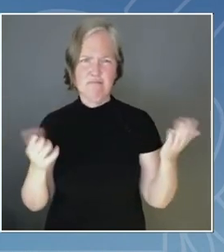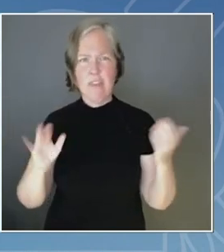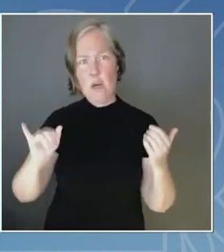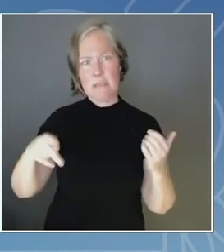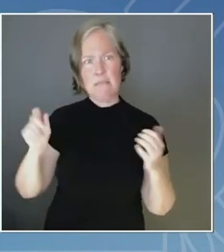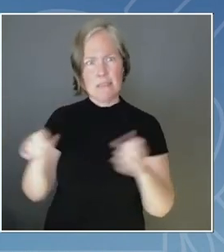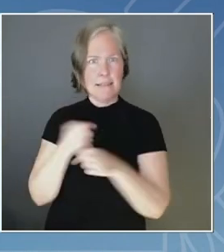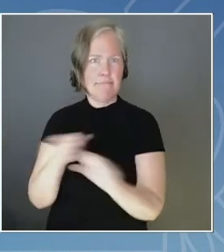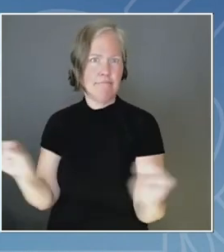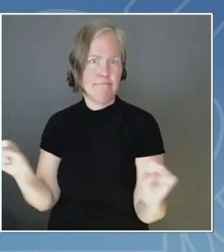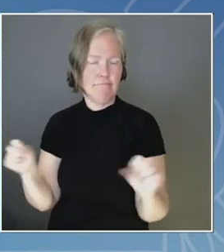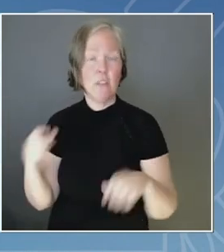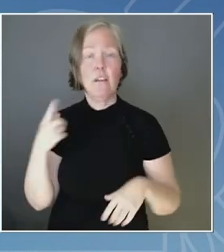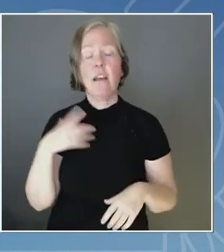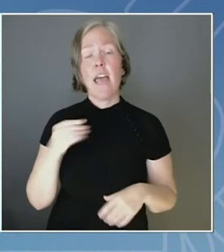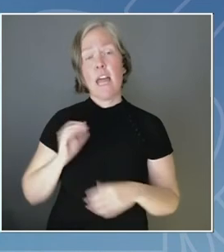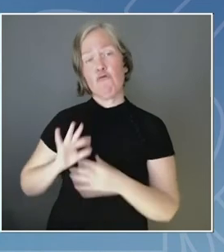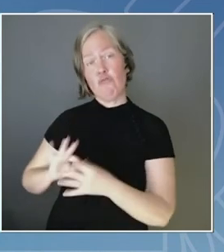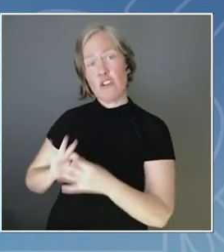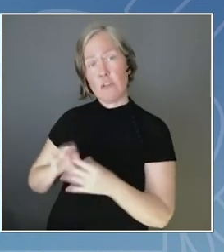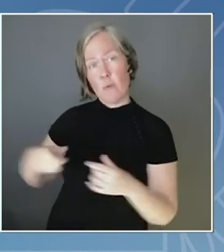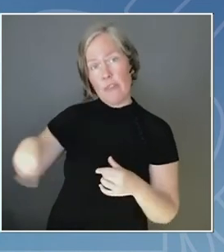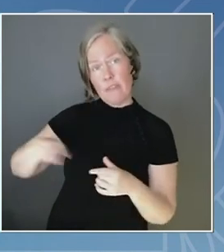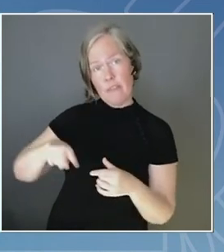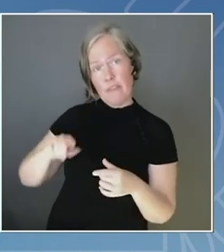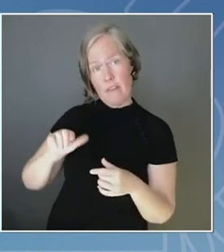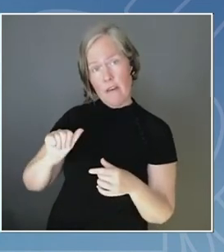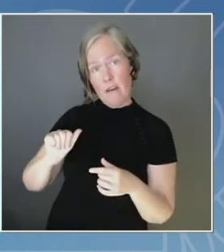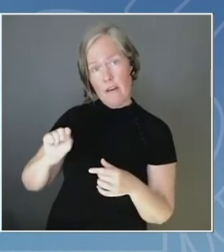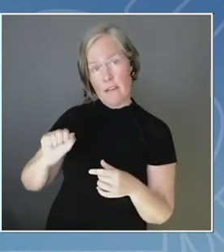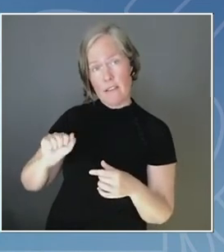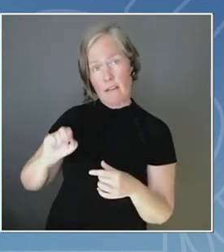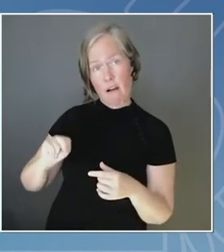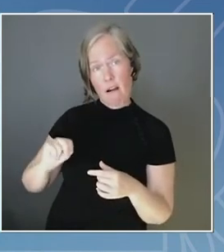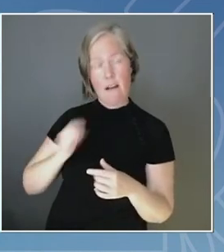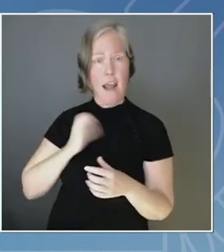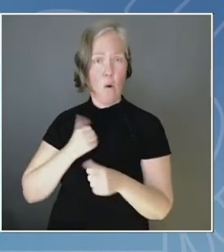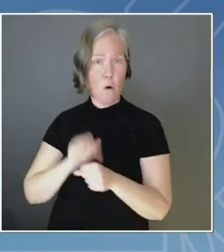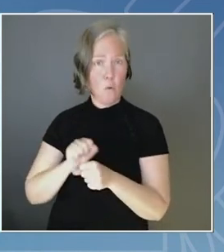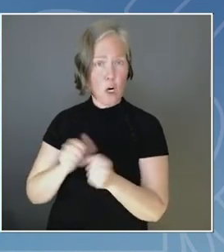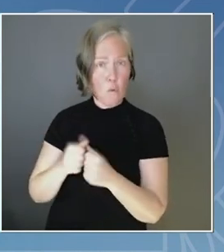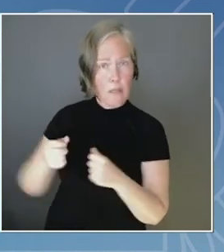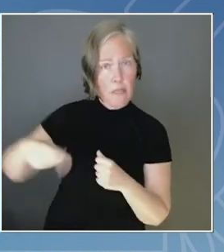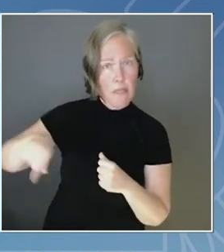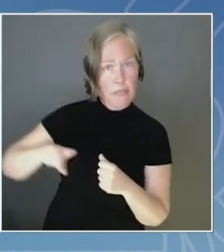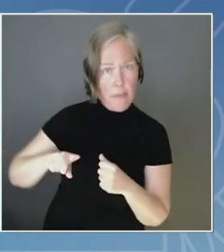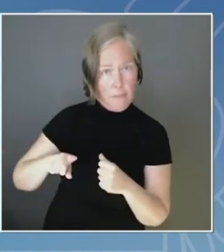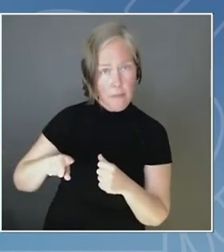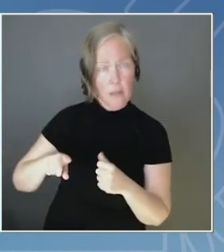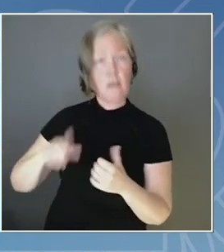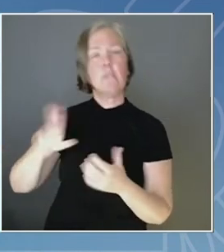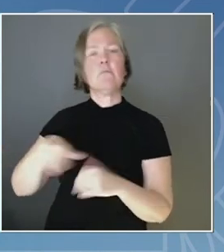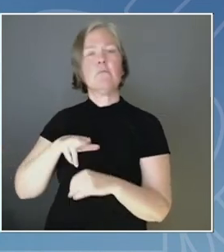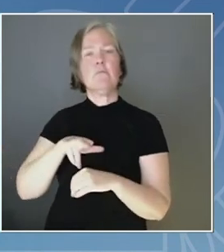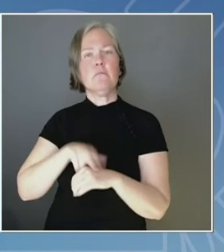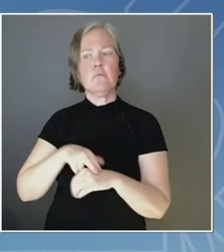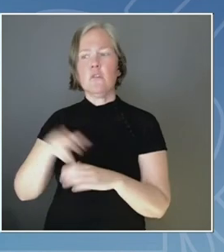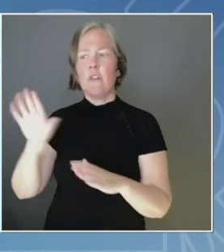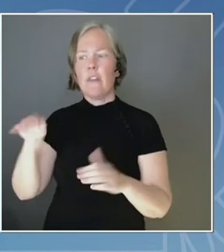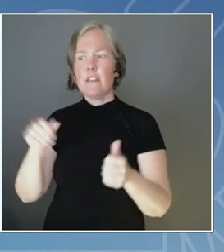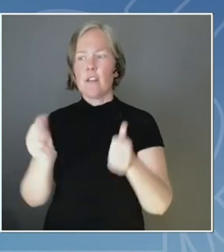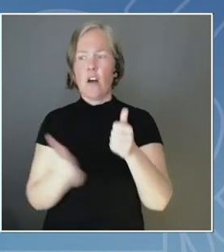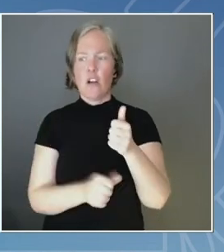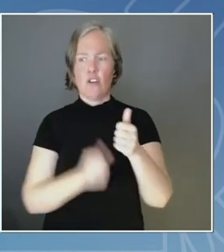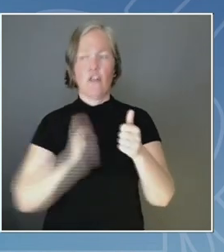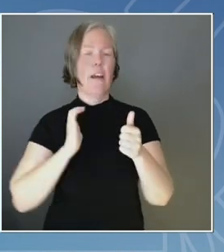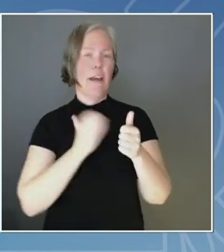our relationship with ASEAN and the things that we're trying to do with ASEAN is nested within our greater Indo-Pacific strategy